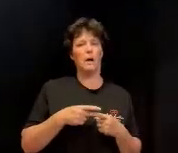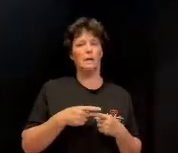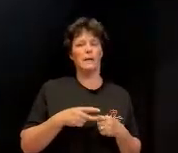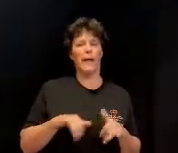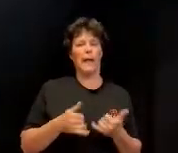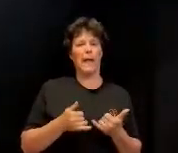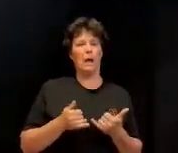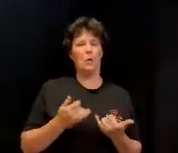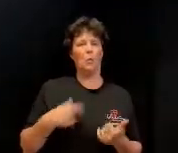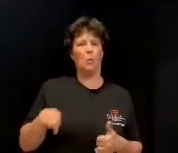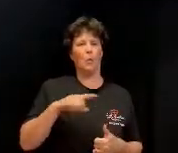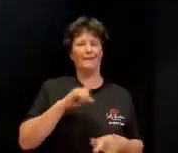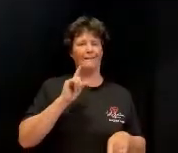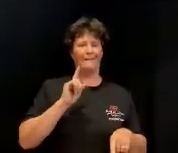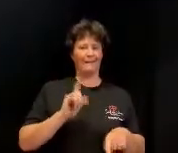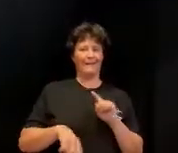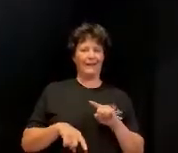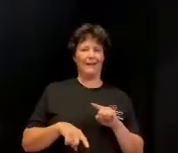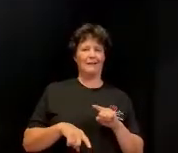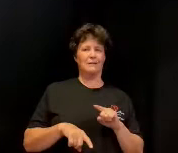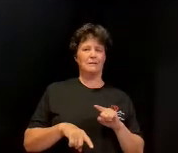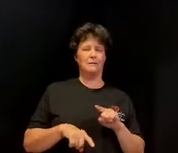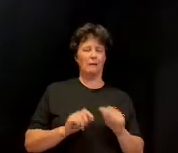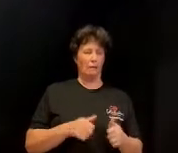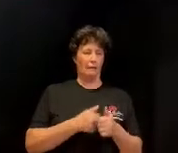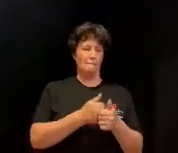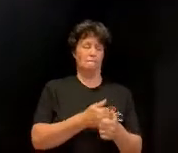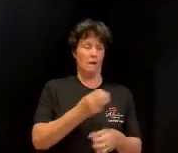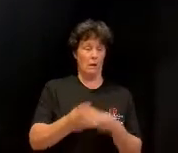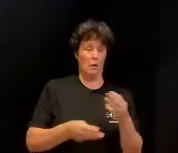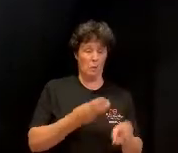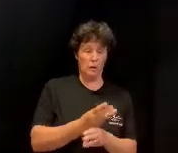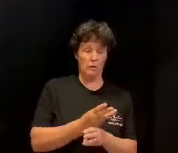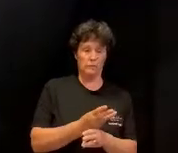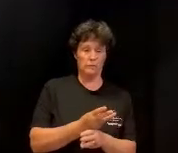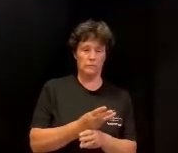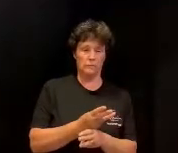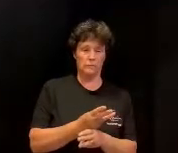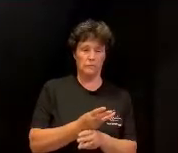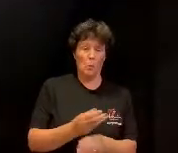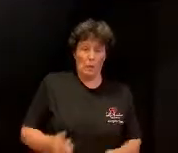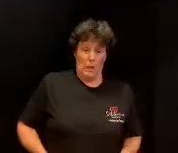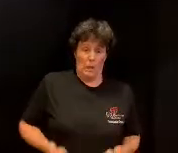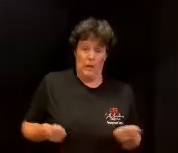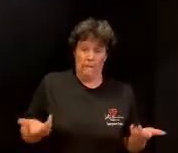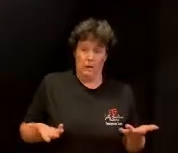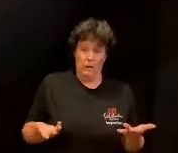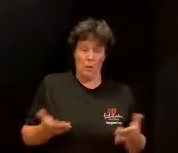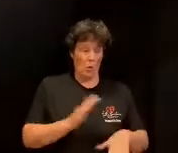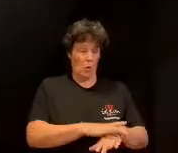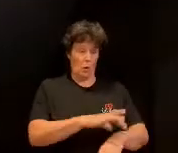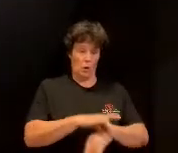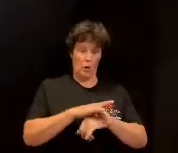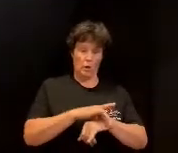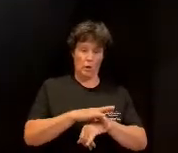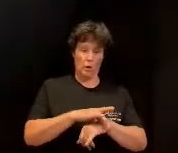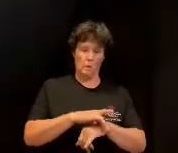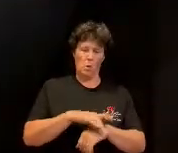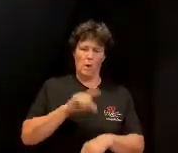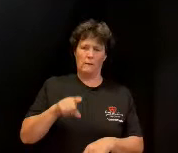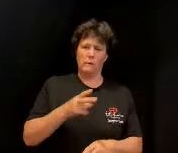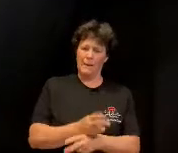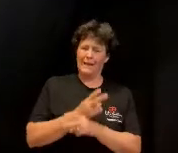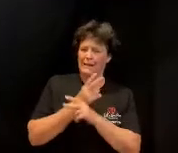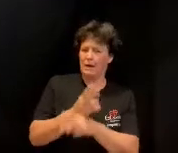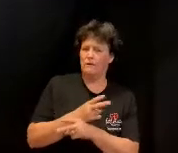cannot, we live in this world, but we have to watch that we don't get contaminated